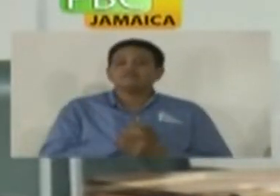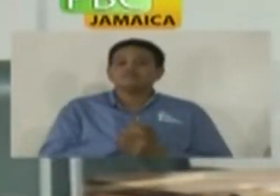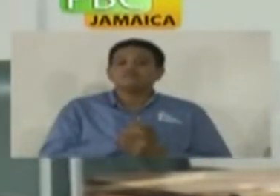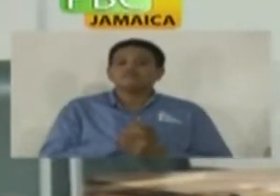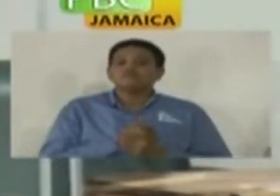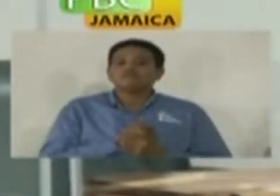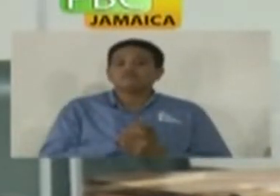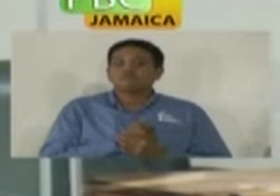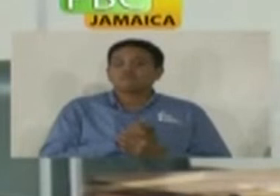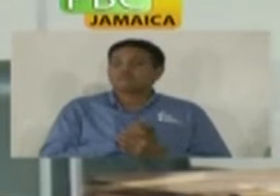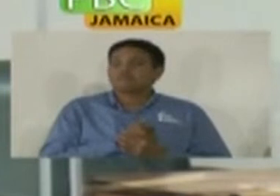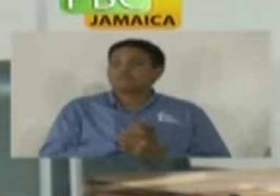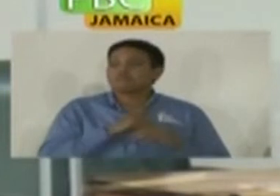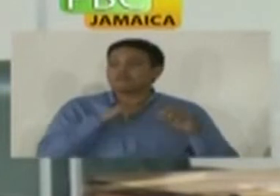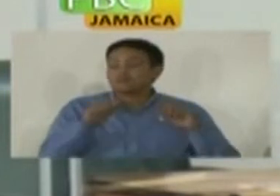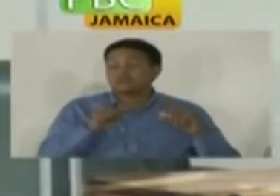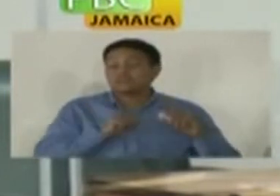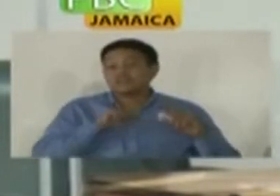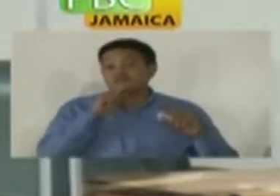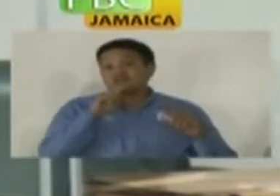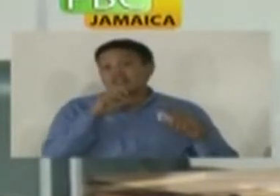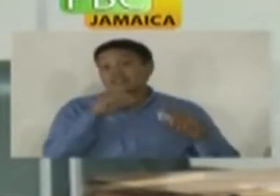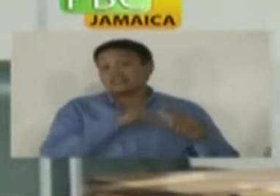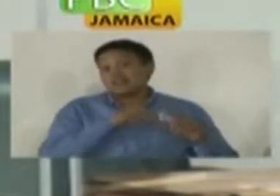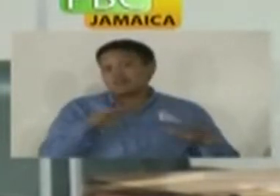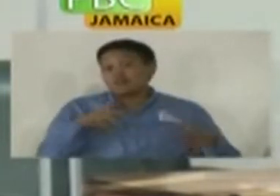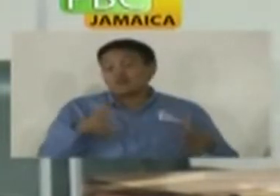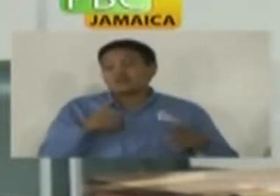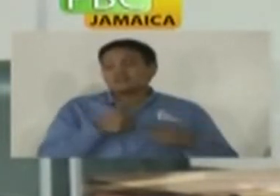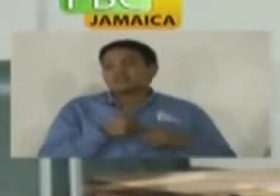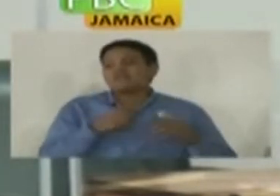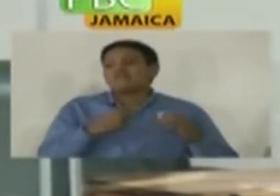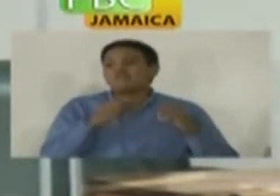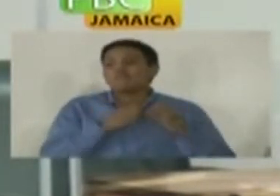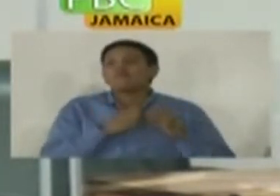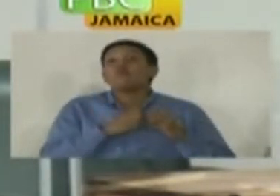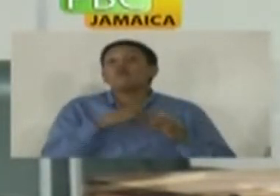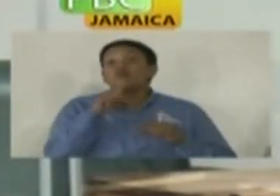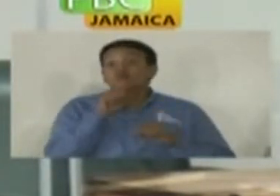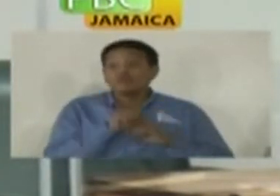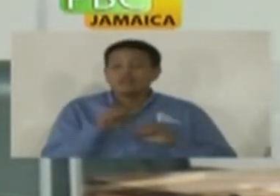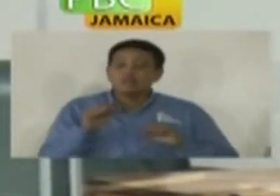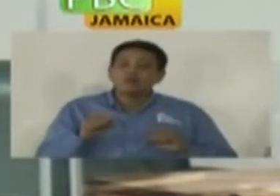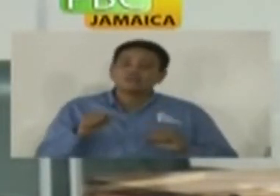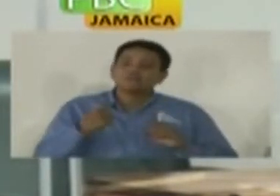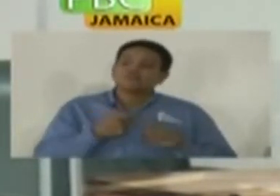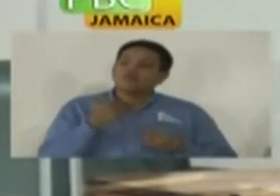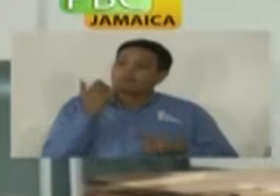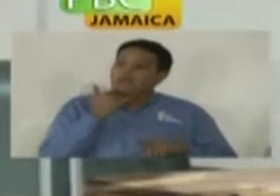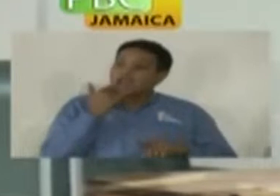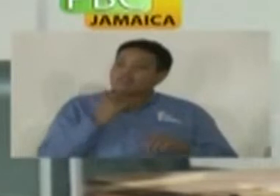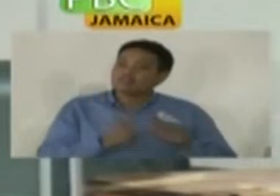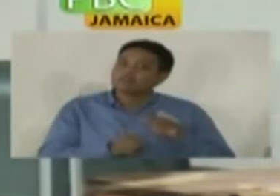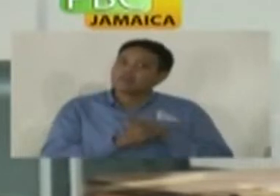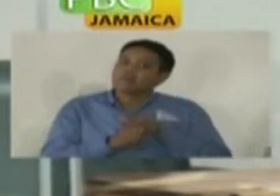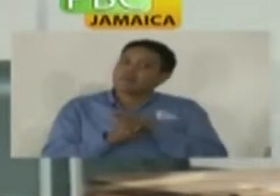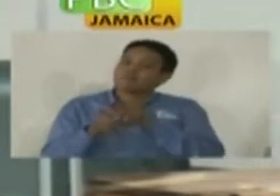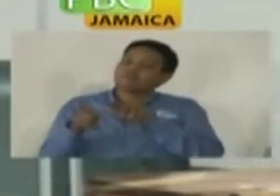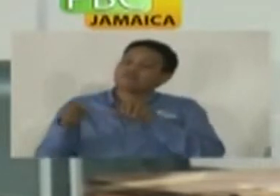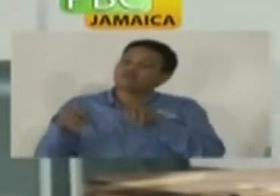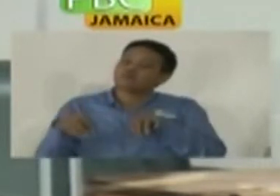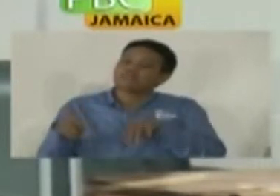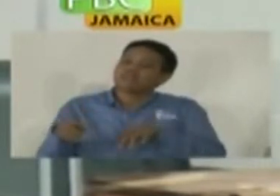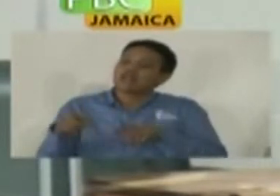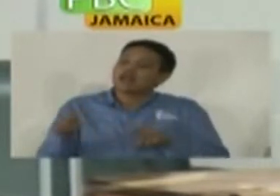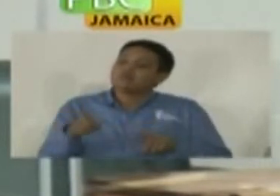But I accept that it is more than possible for errors to be made an acquittal,